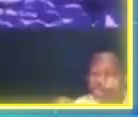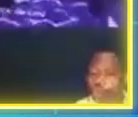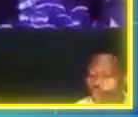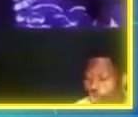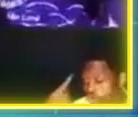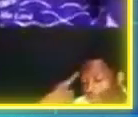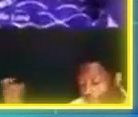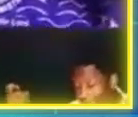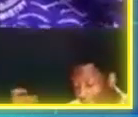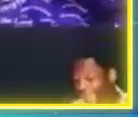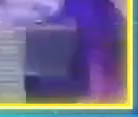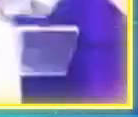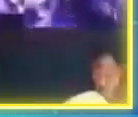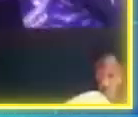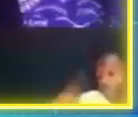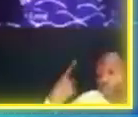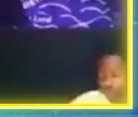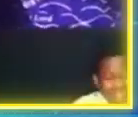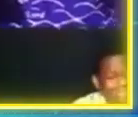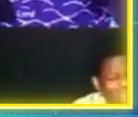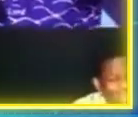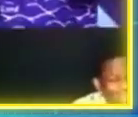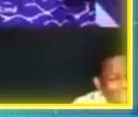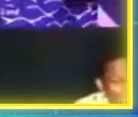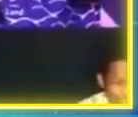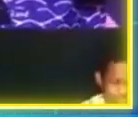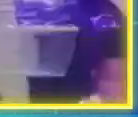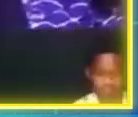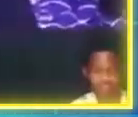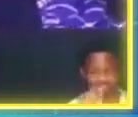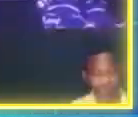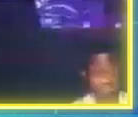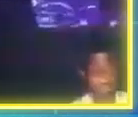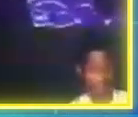no ene ne nsem no nti wo ko so tane no bebre.